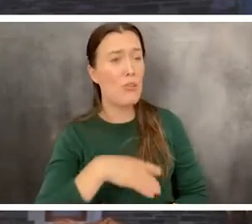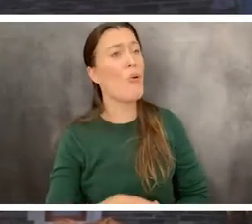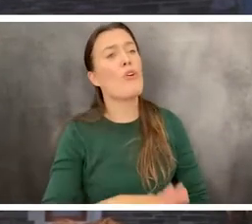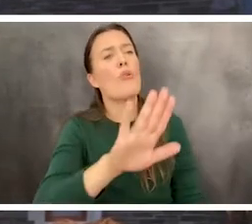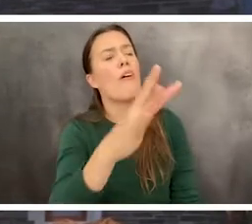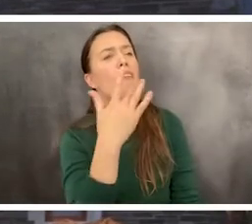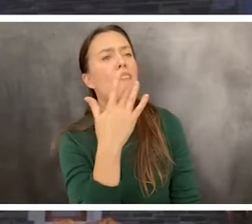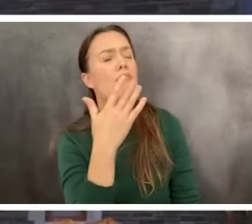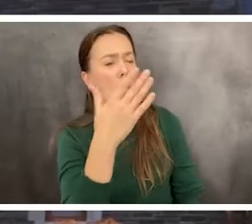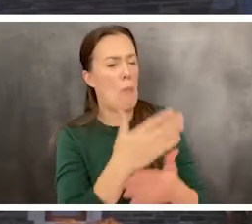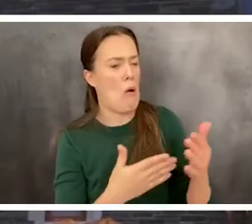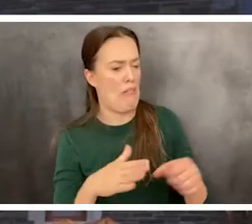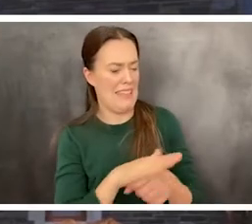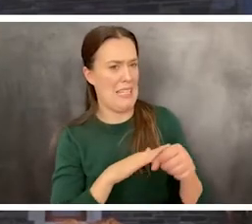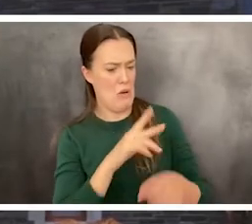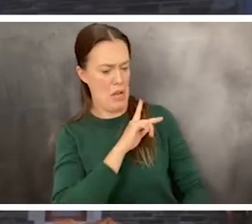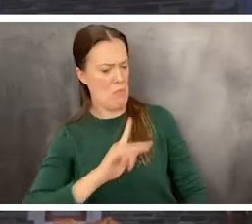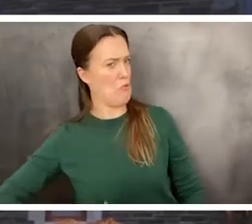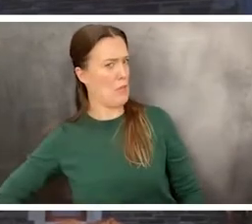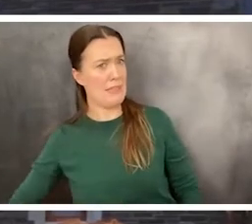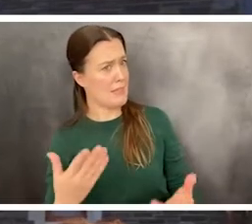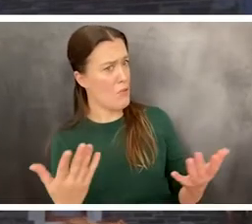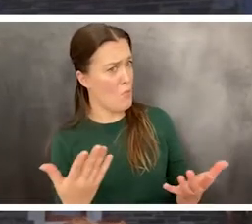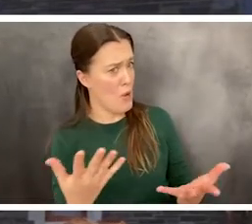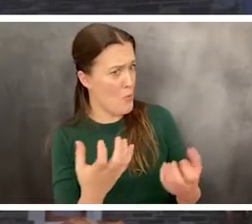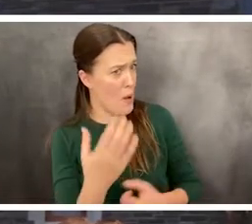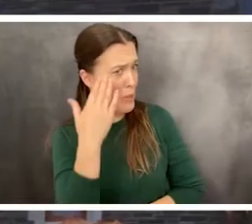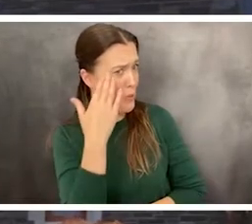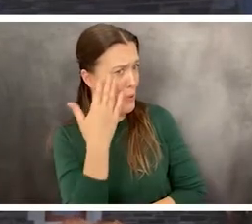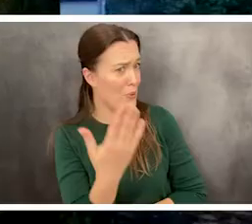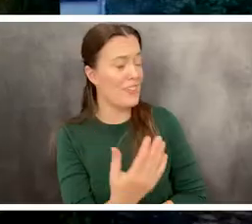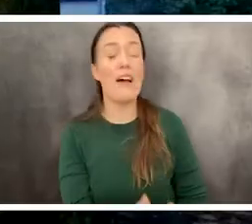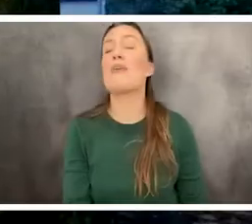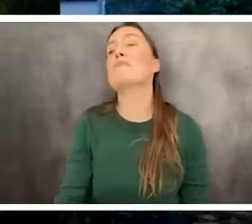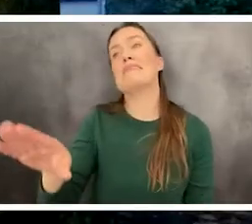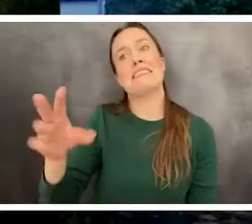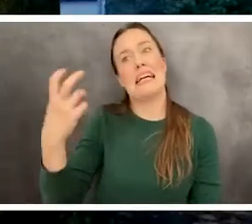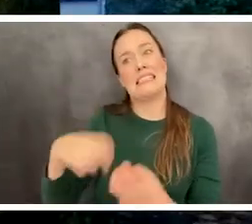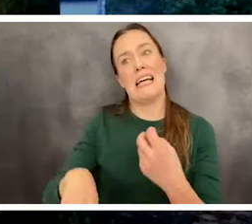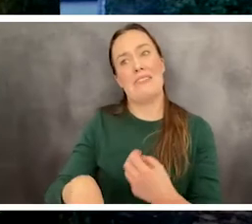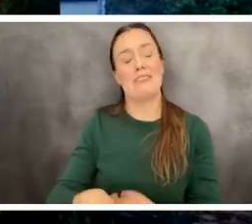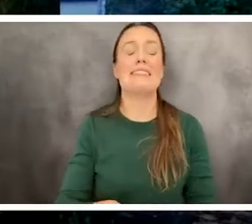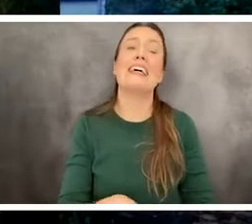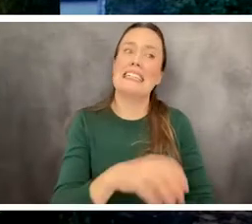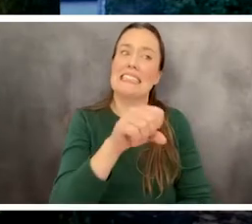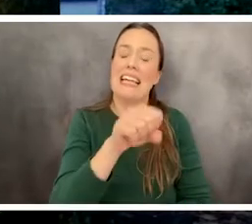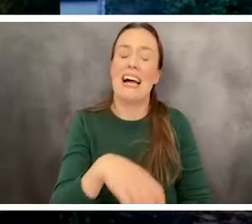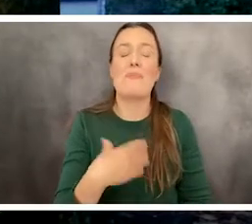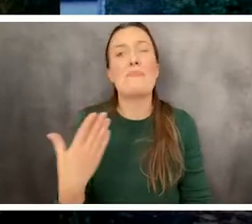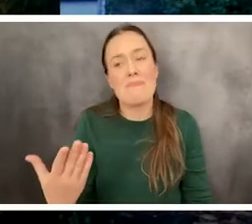your favorite aspects of Princeton that I should know about? Oh, wow. I know that's probably a hard... It is a hard one,